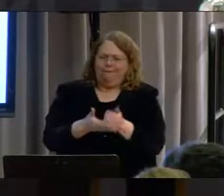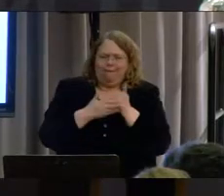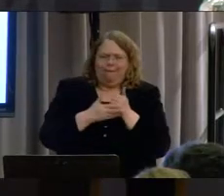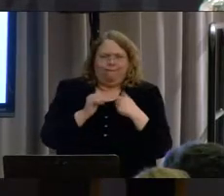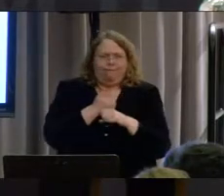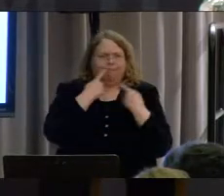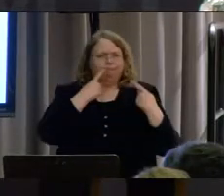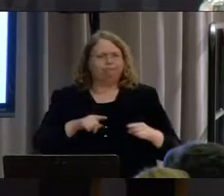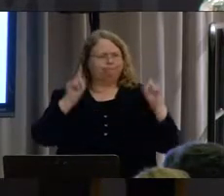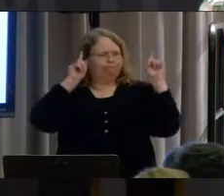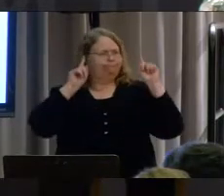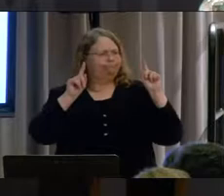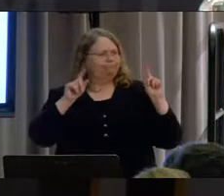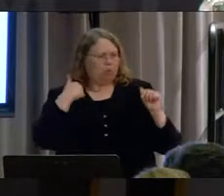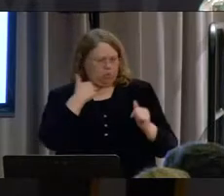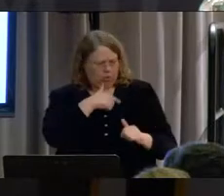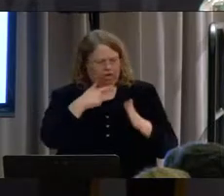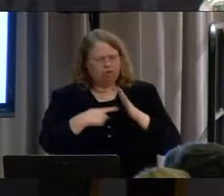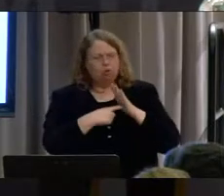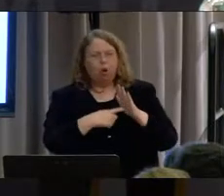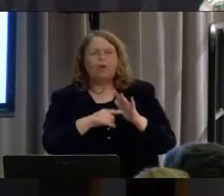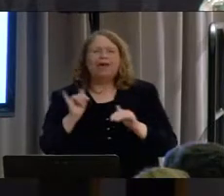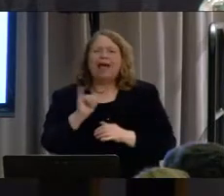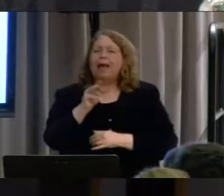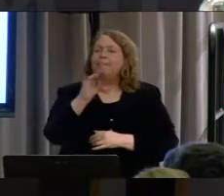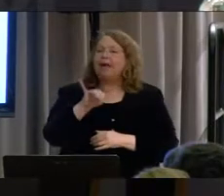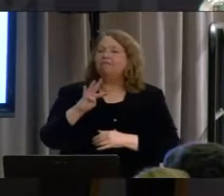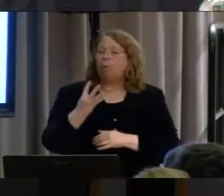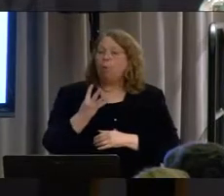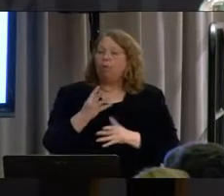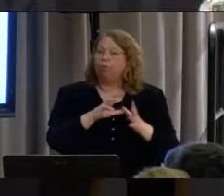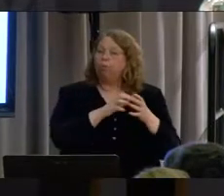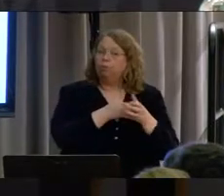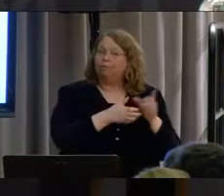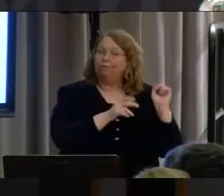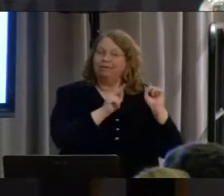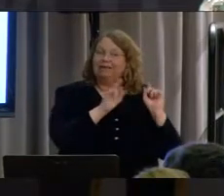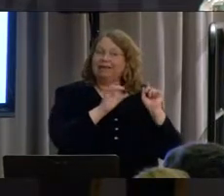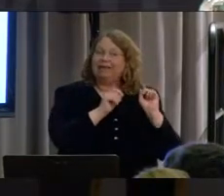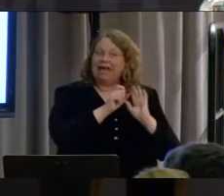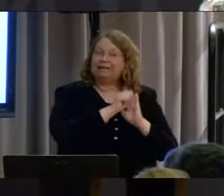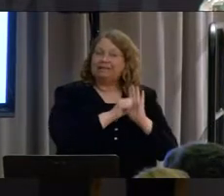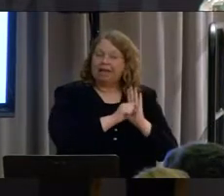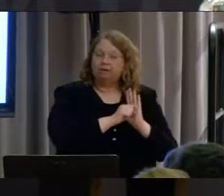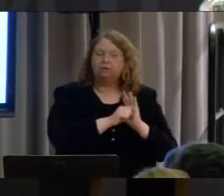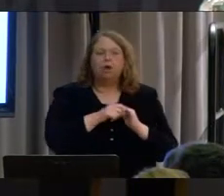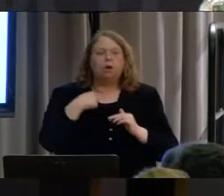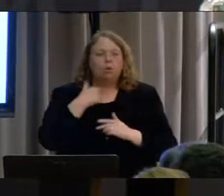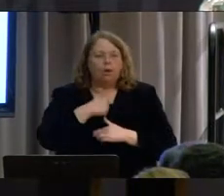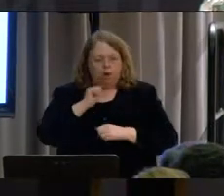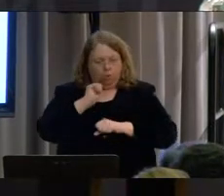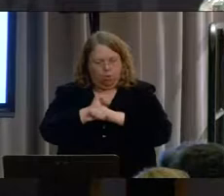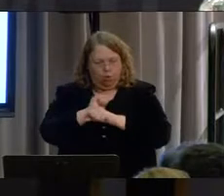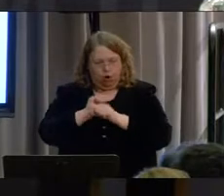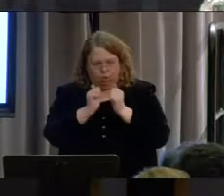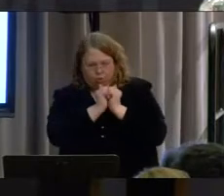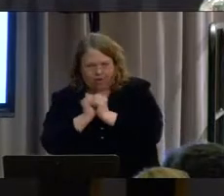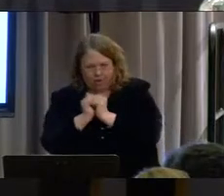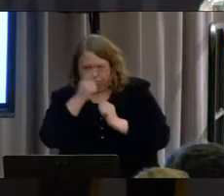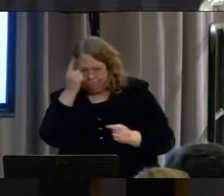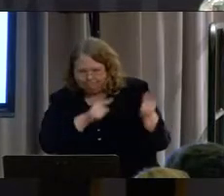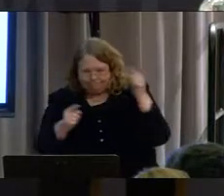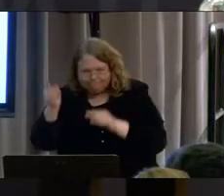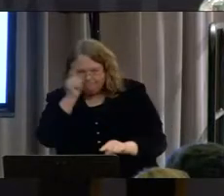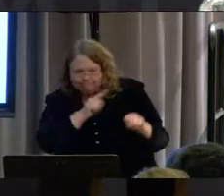shown that, it's kind of like the May 4th group, that a collaboration is the way to do it. We all need to